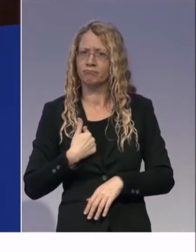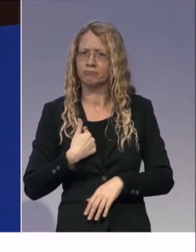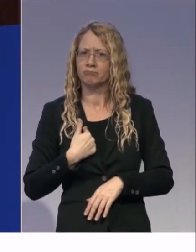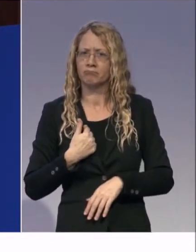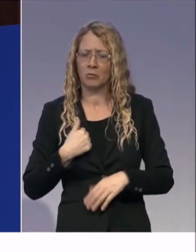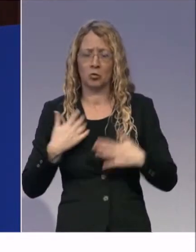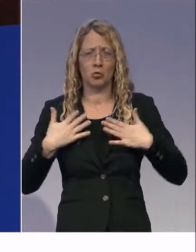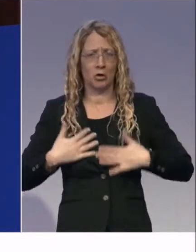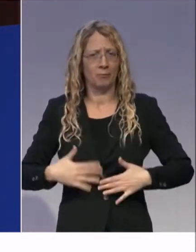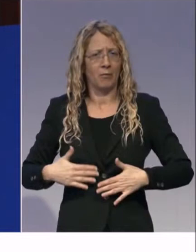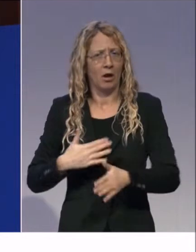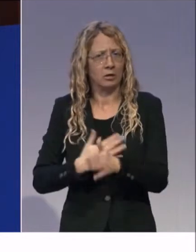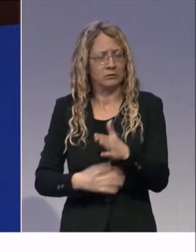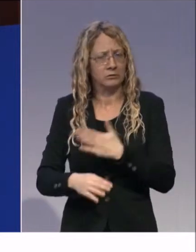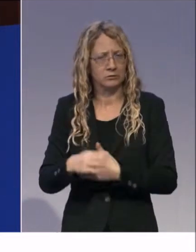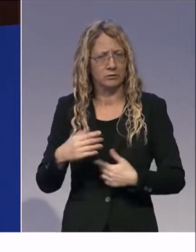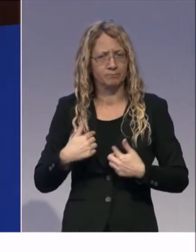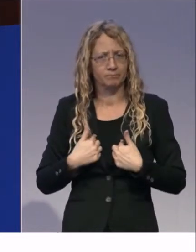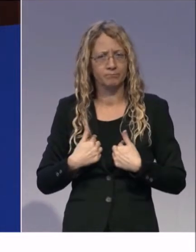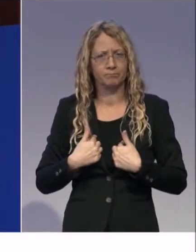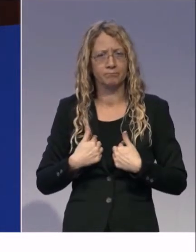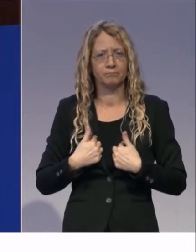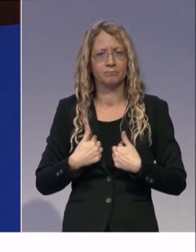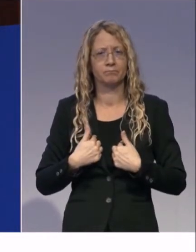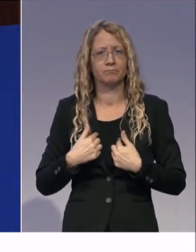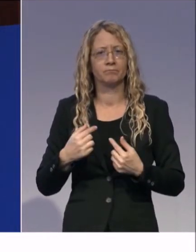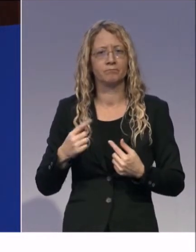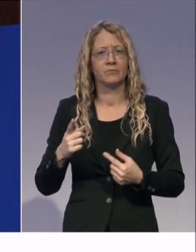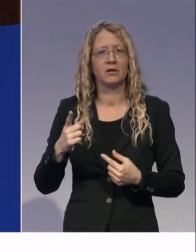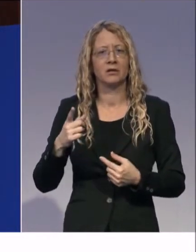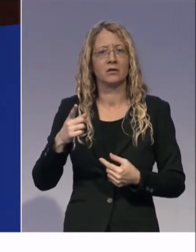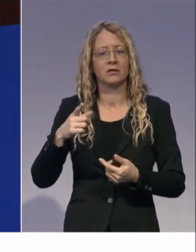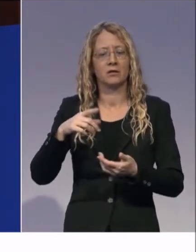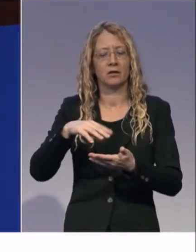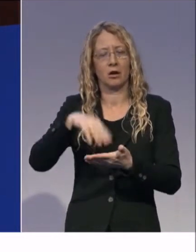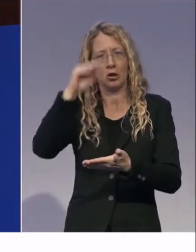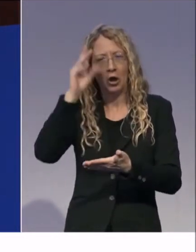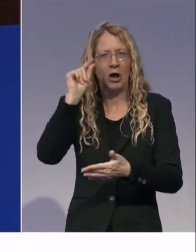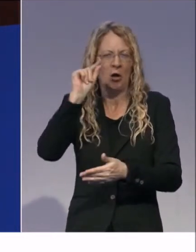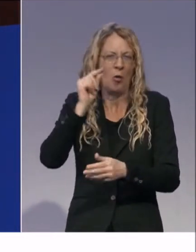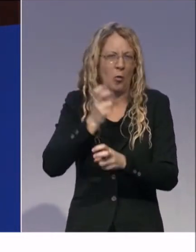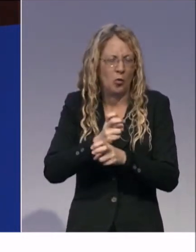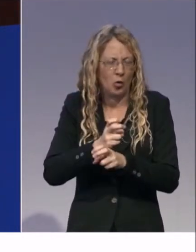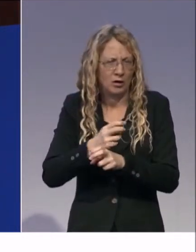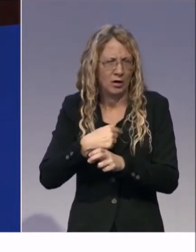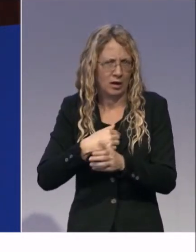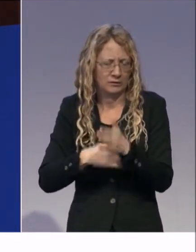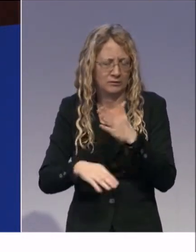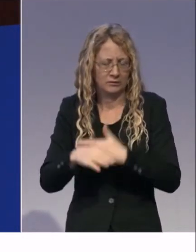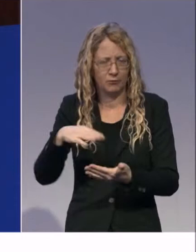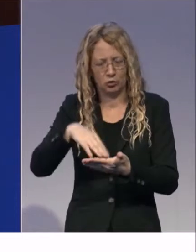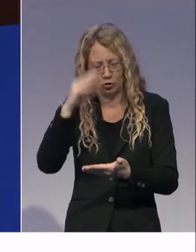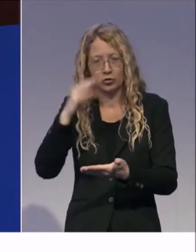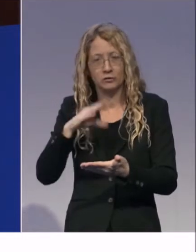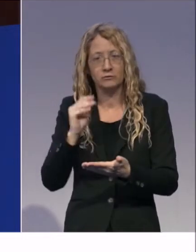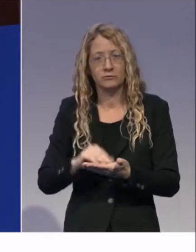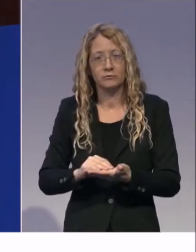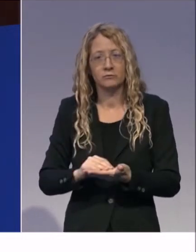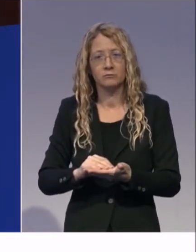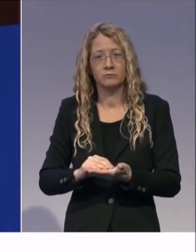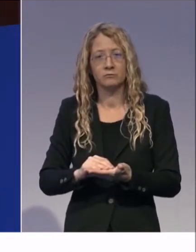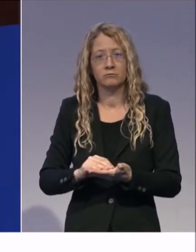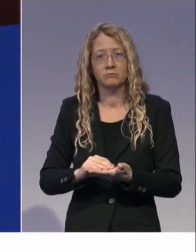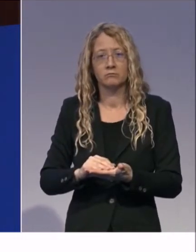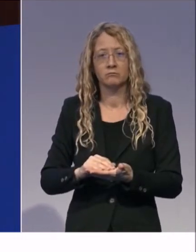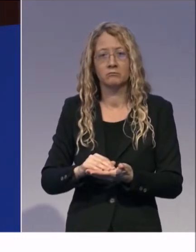also a learning disabilities, some of the experts said that I can't.